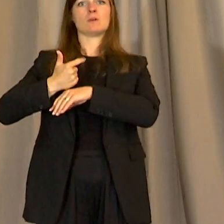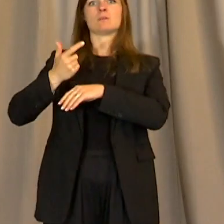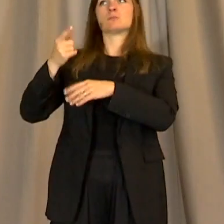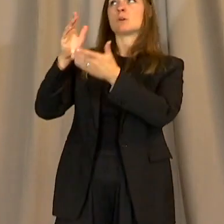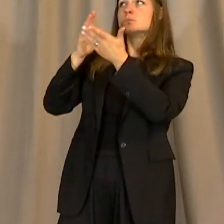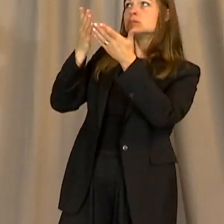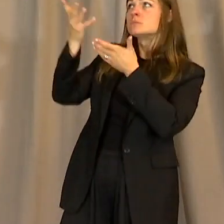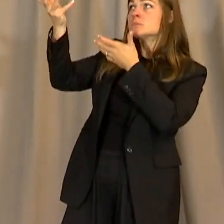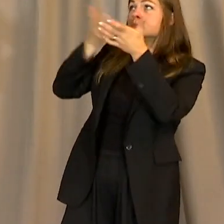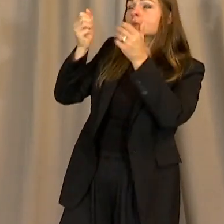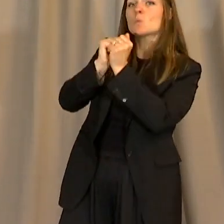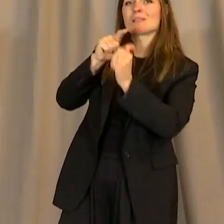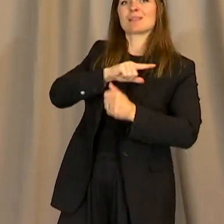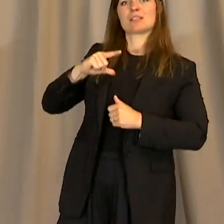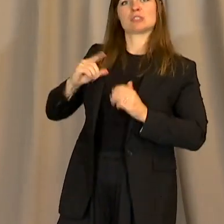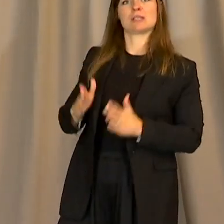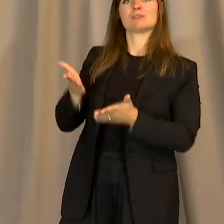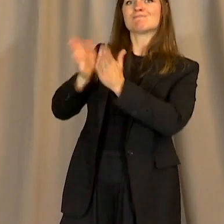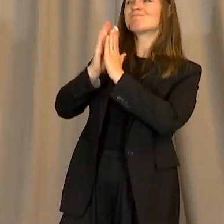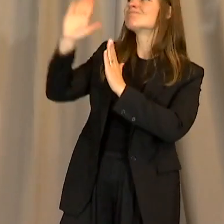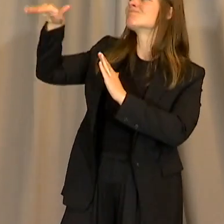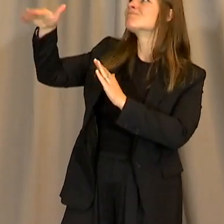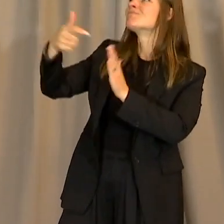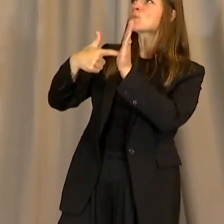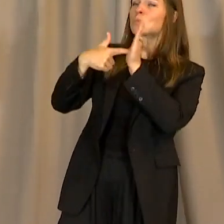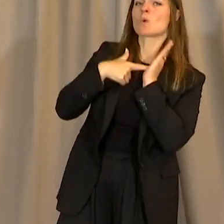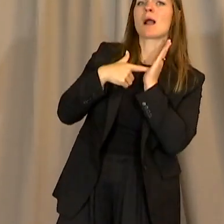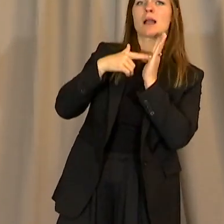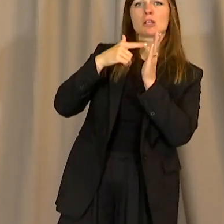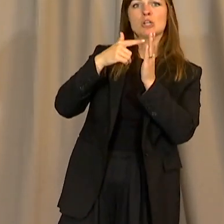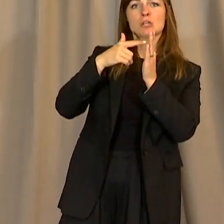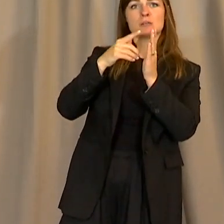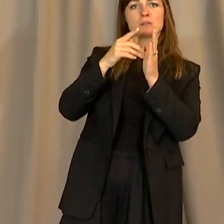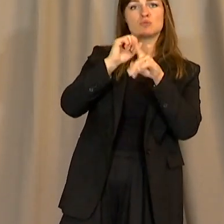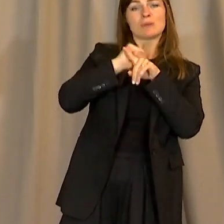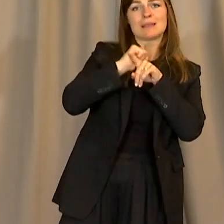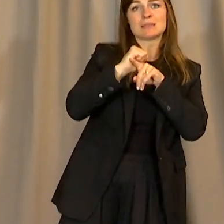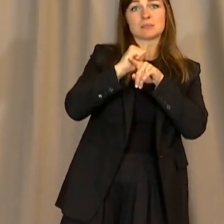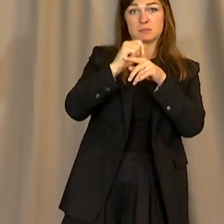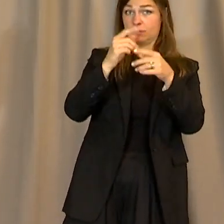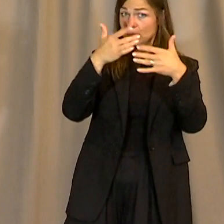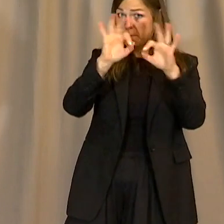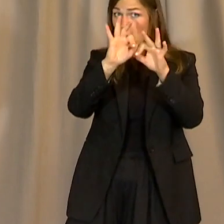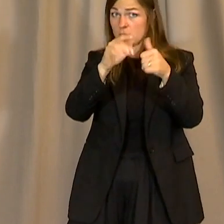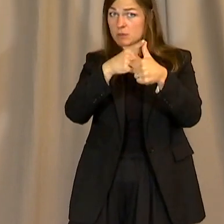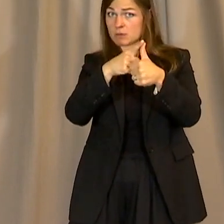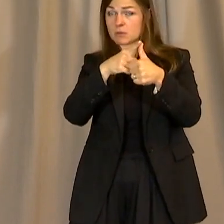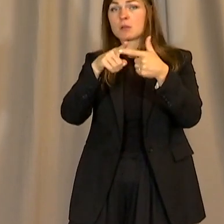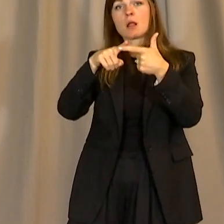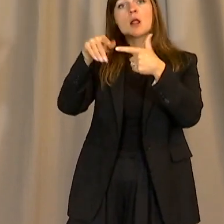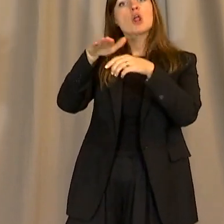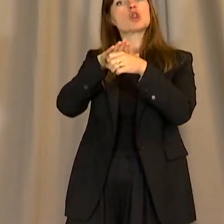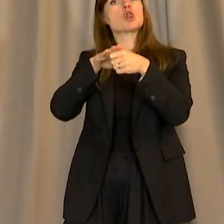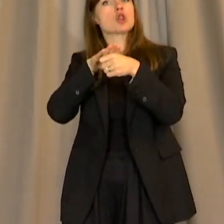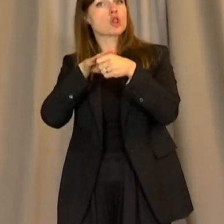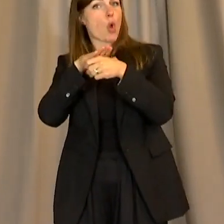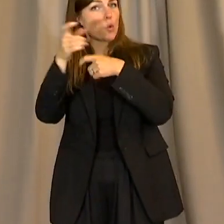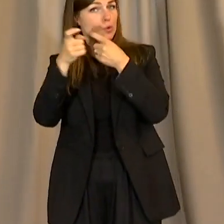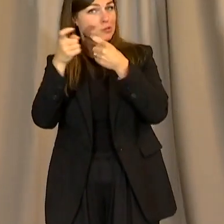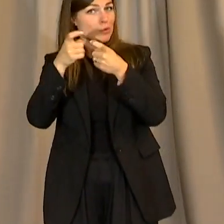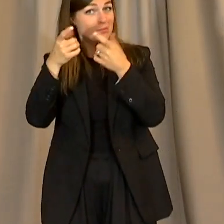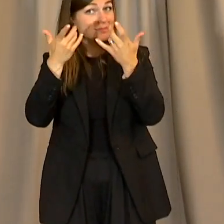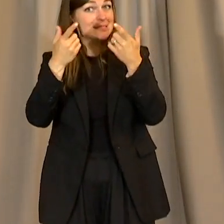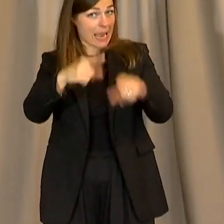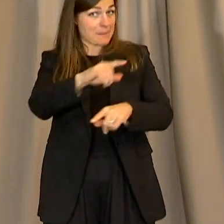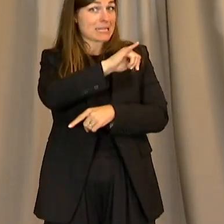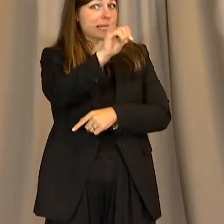to mandate requirements, that's important. One, local control as well. It's happening in